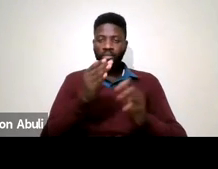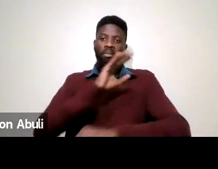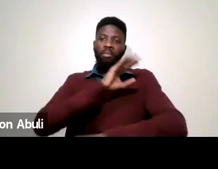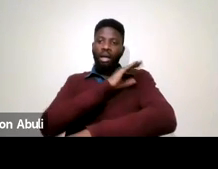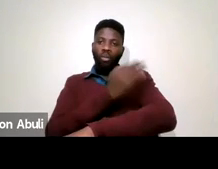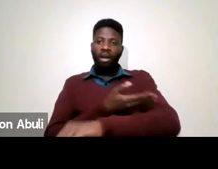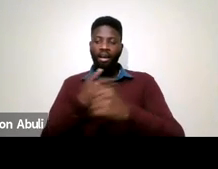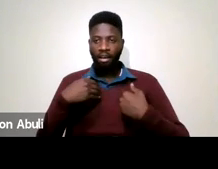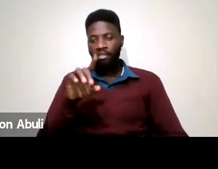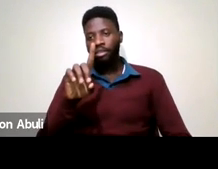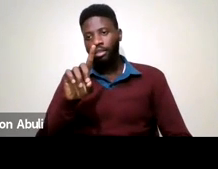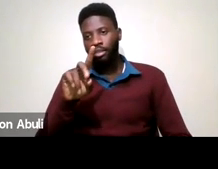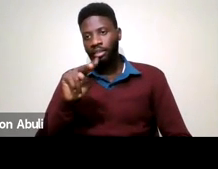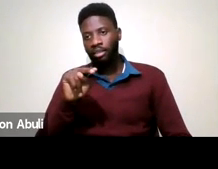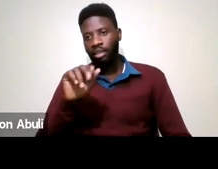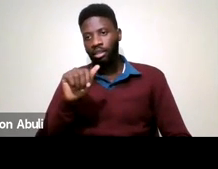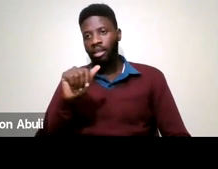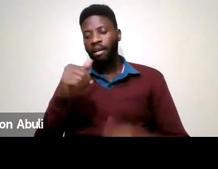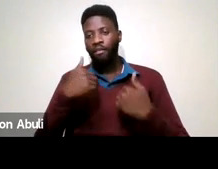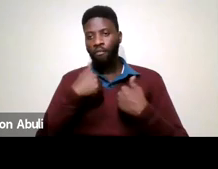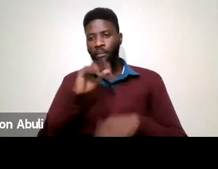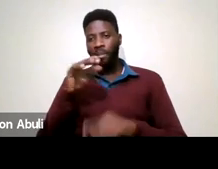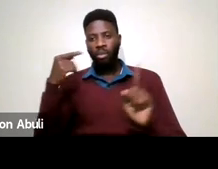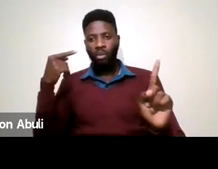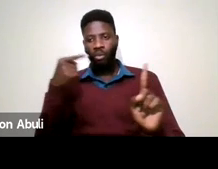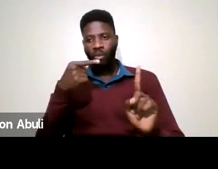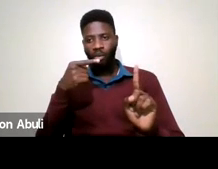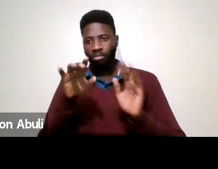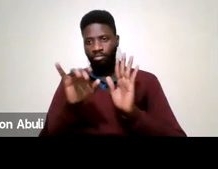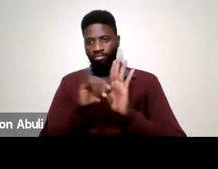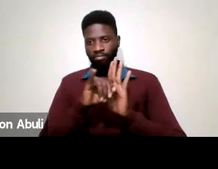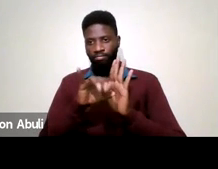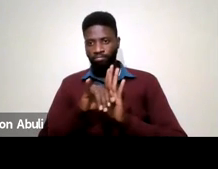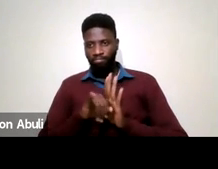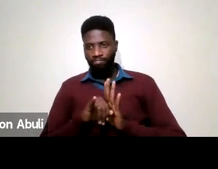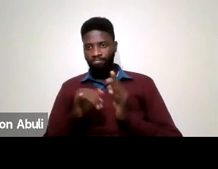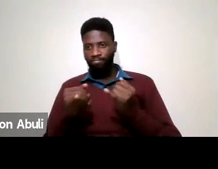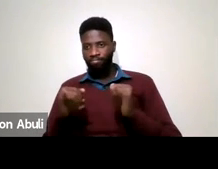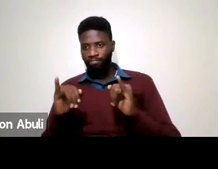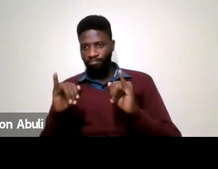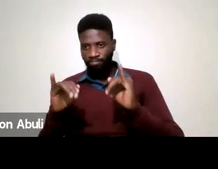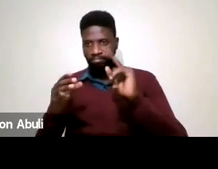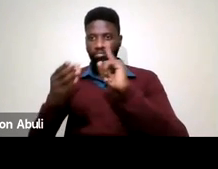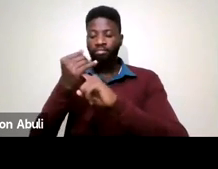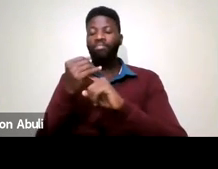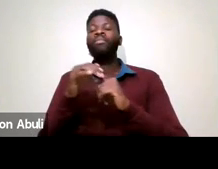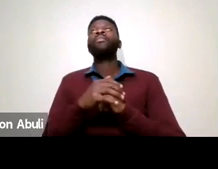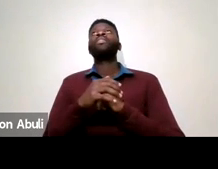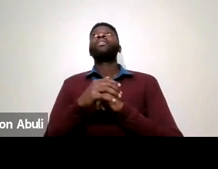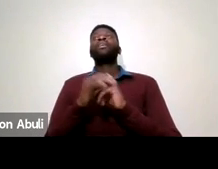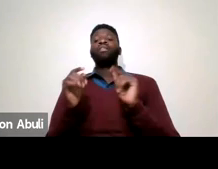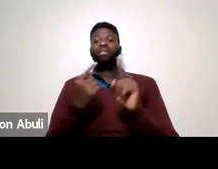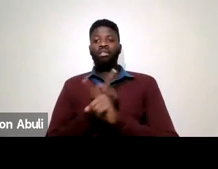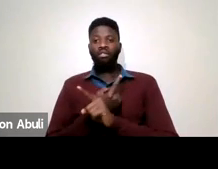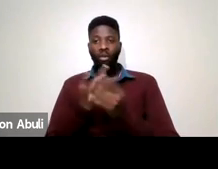DNA of identifying their goals and of course, trying to reach them. The difference between us is how we take it